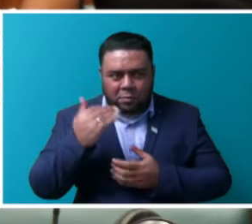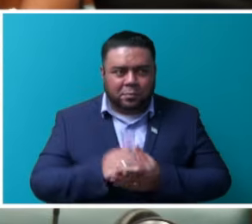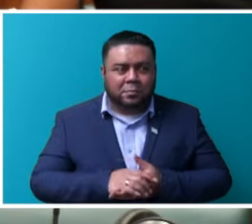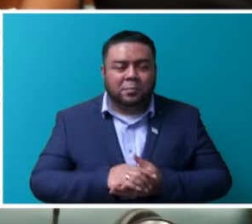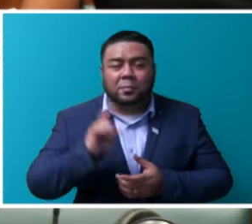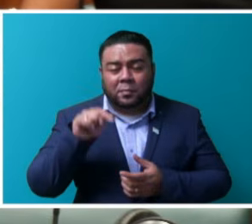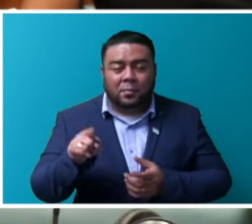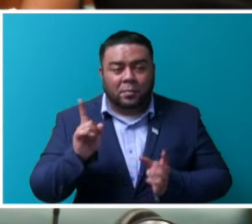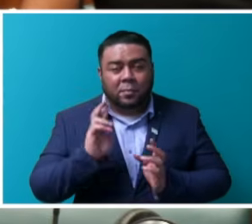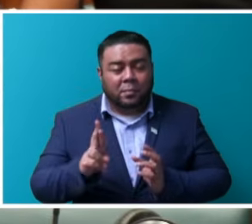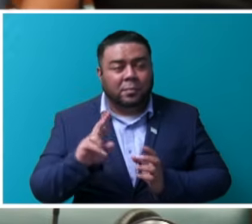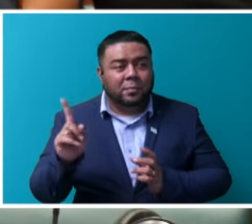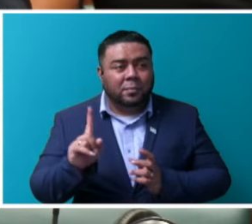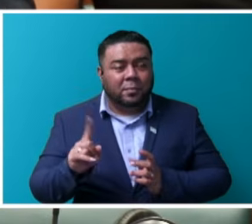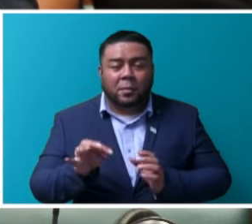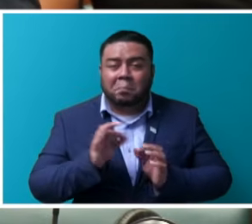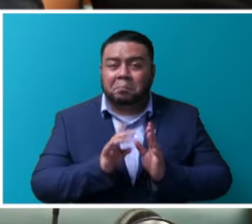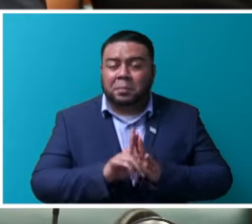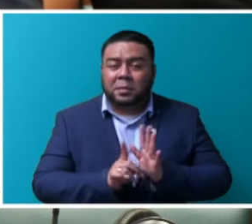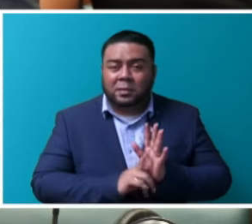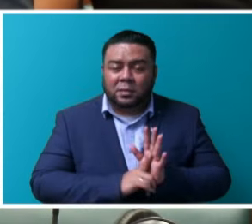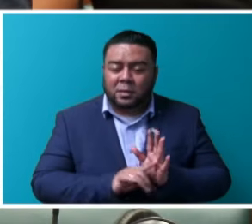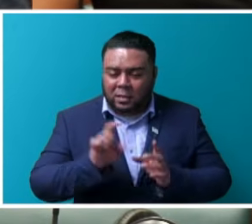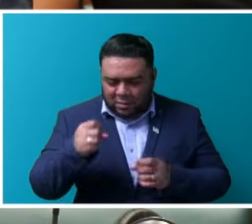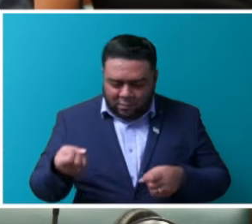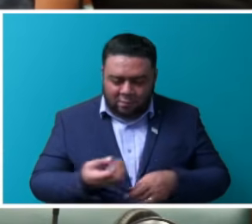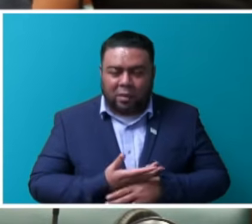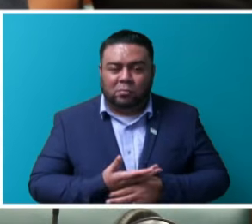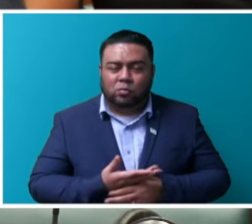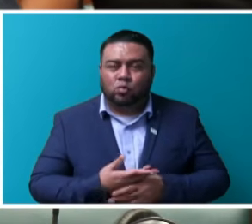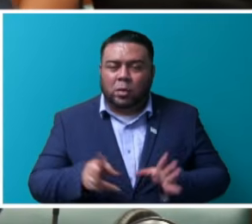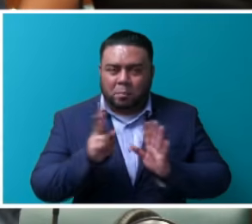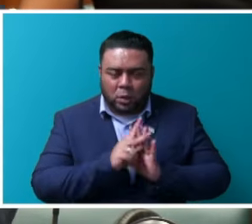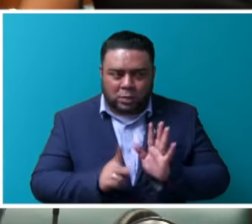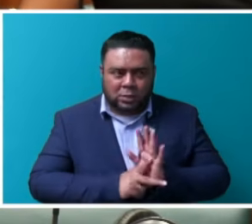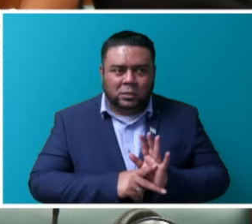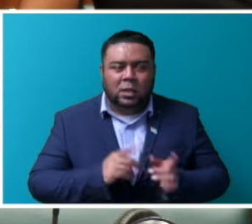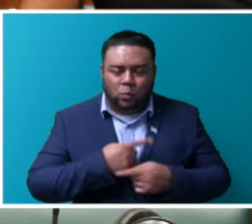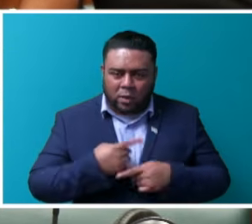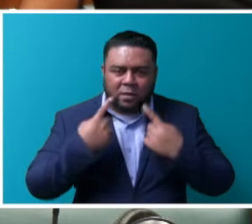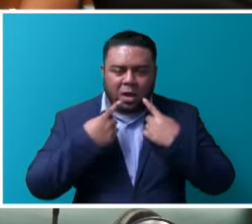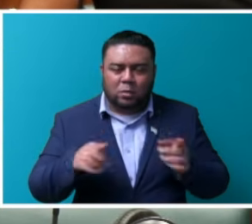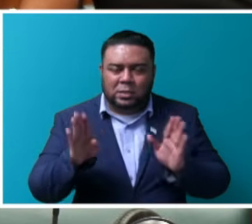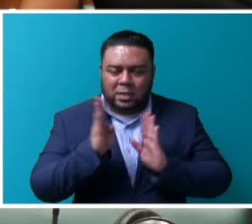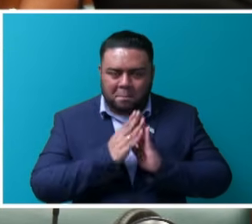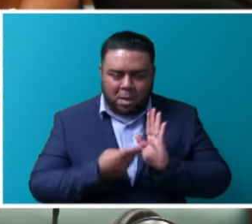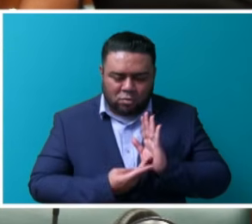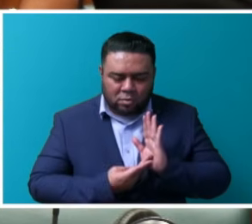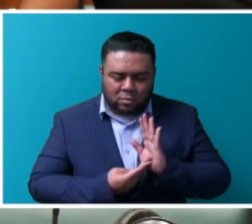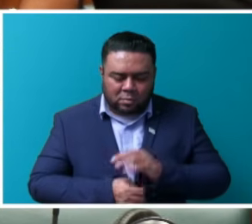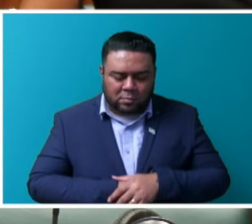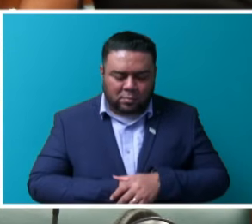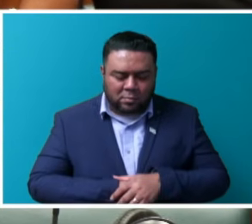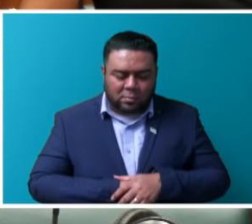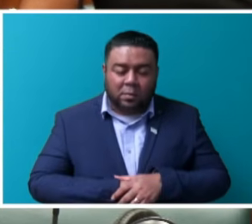are bills that give effect to the policies that we have announced in the budget.